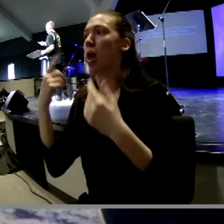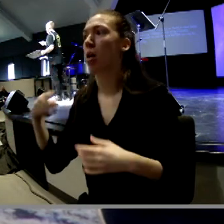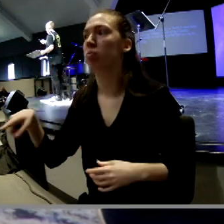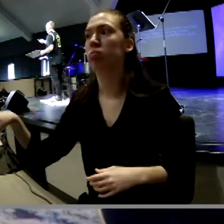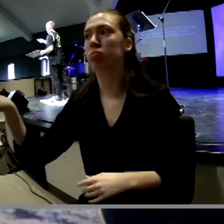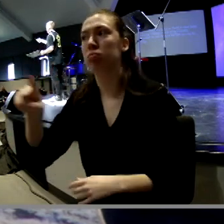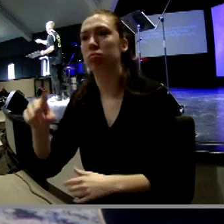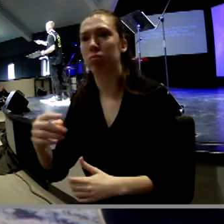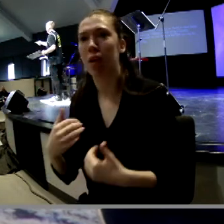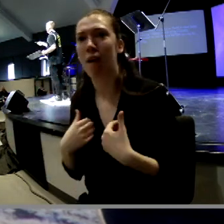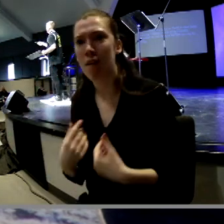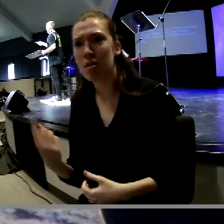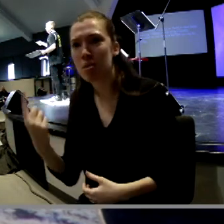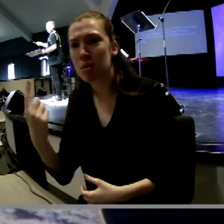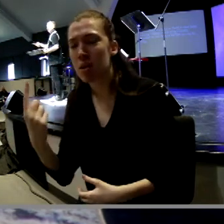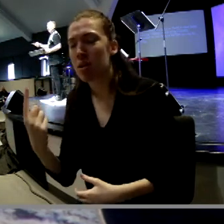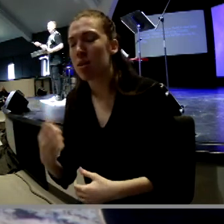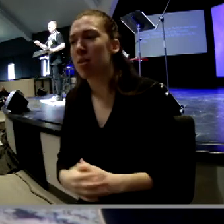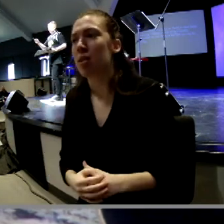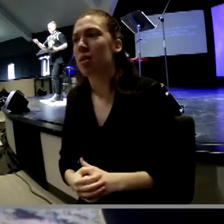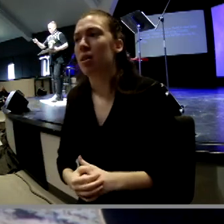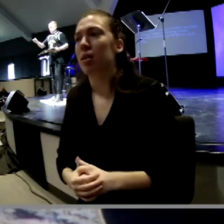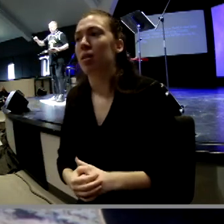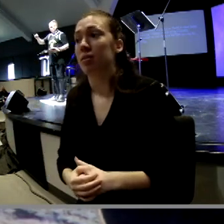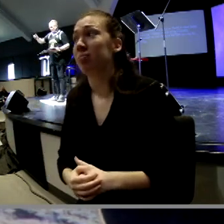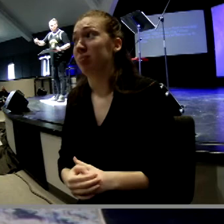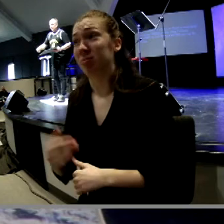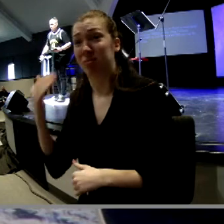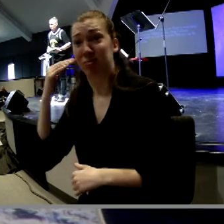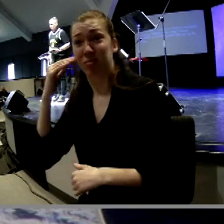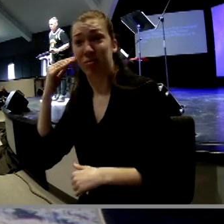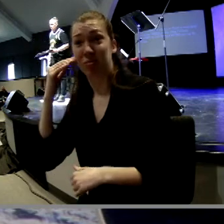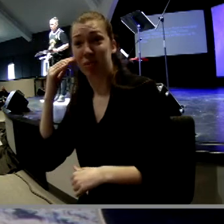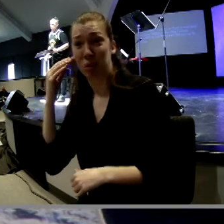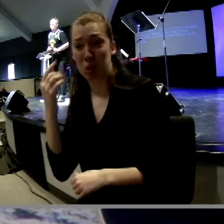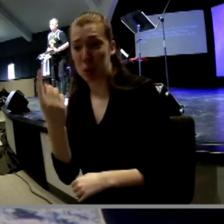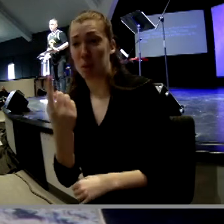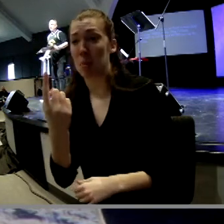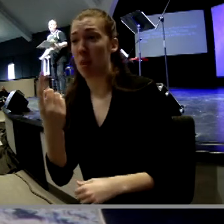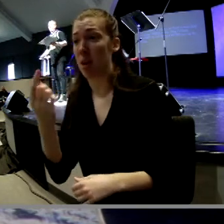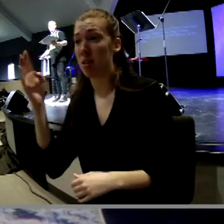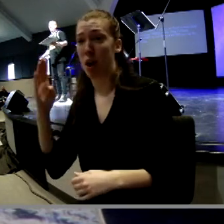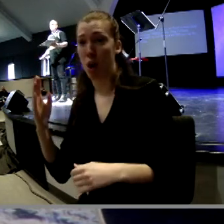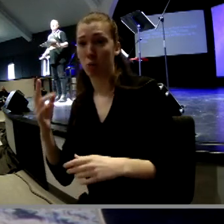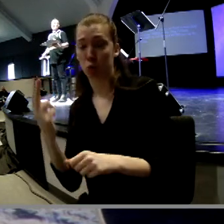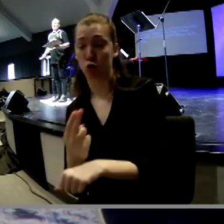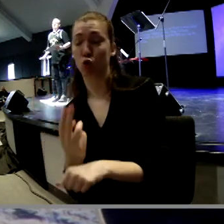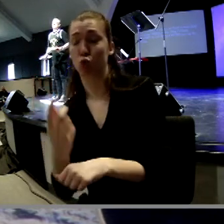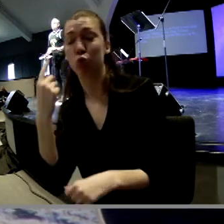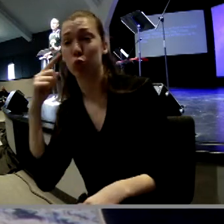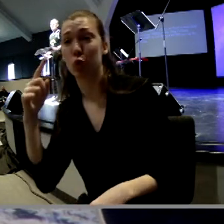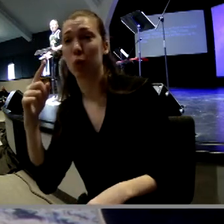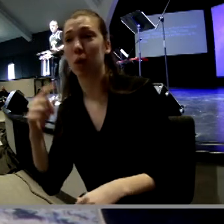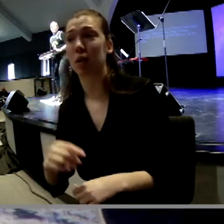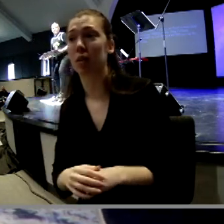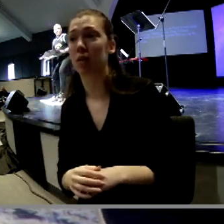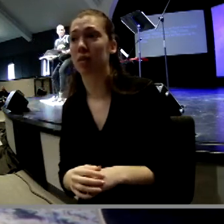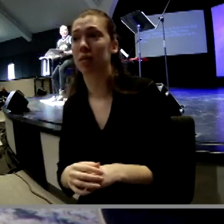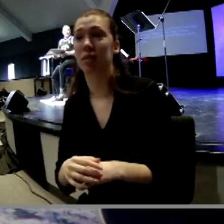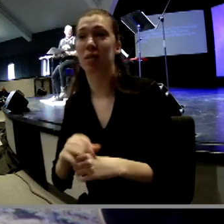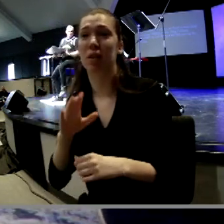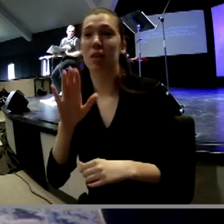I've got something that I see that God will use you in far maybe sometimes than you see.